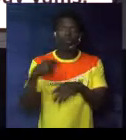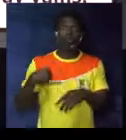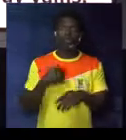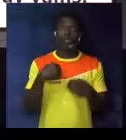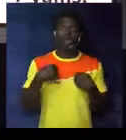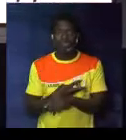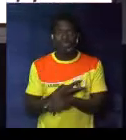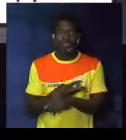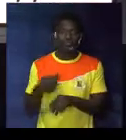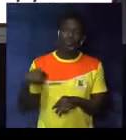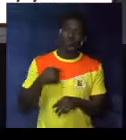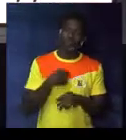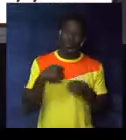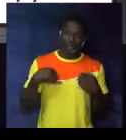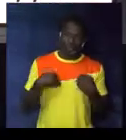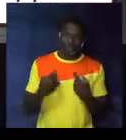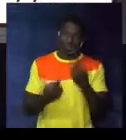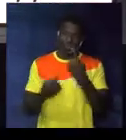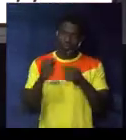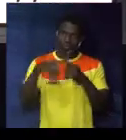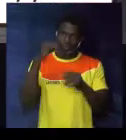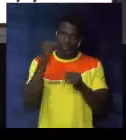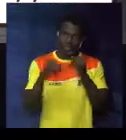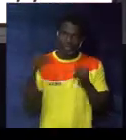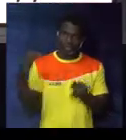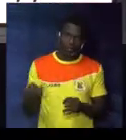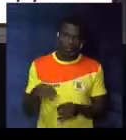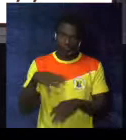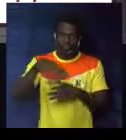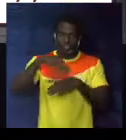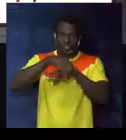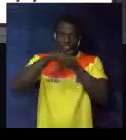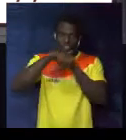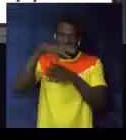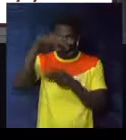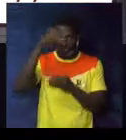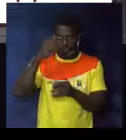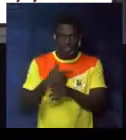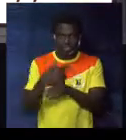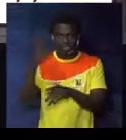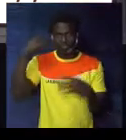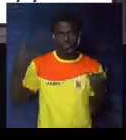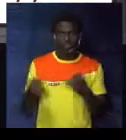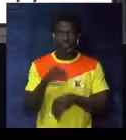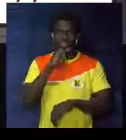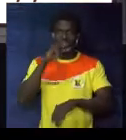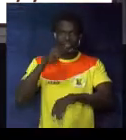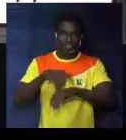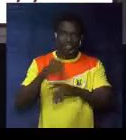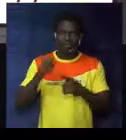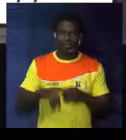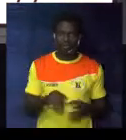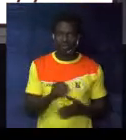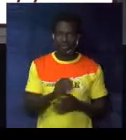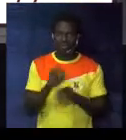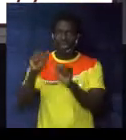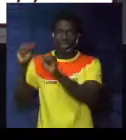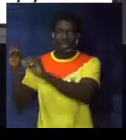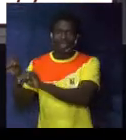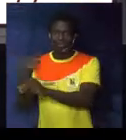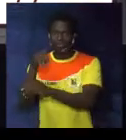homework. We've come to the end of the English Studies lesson for the day. It's time to hand you over to the